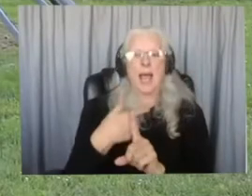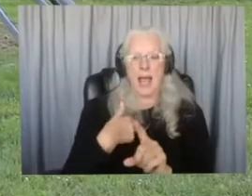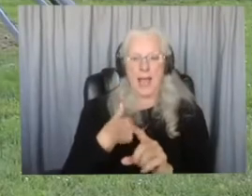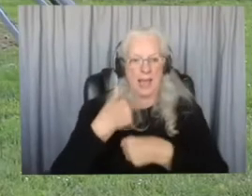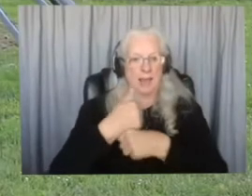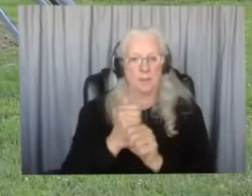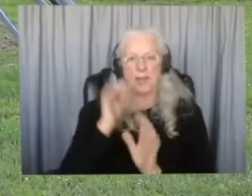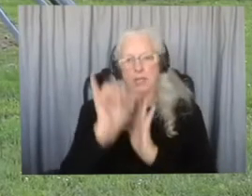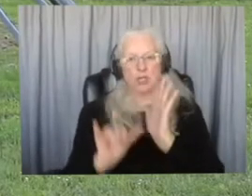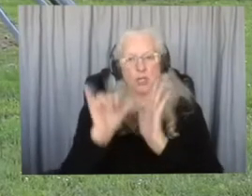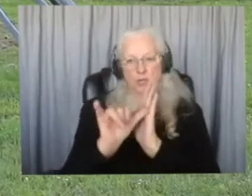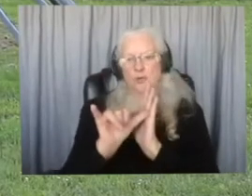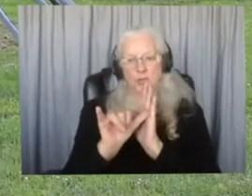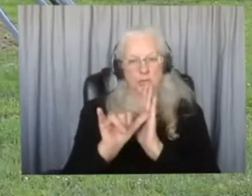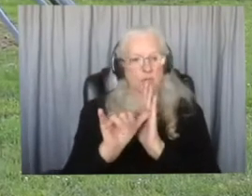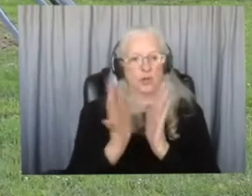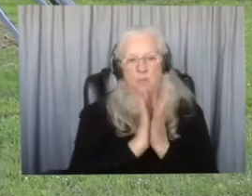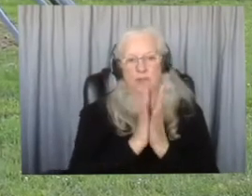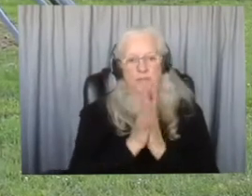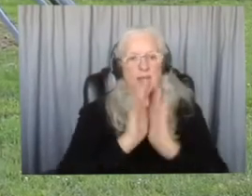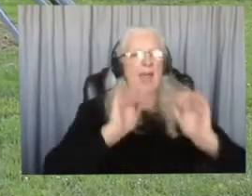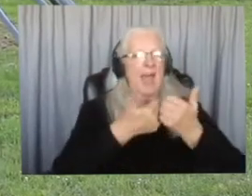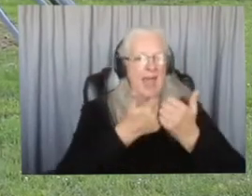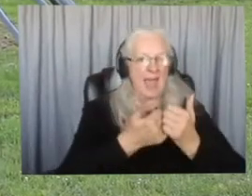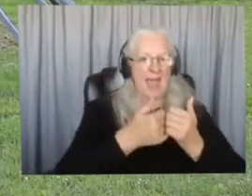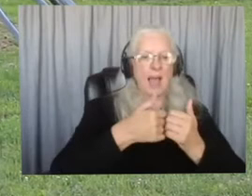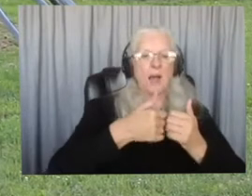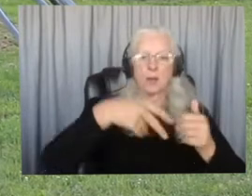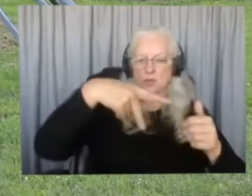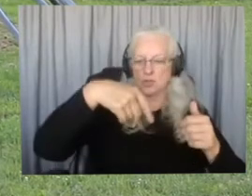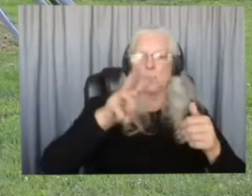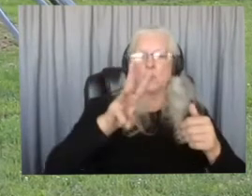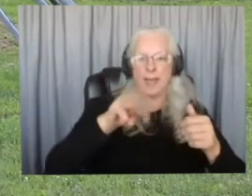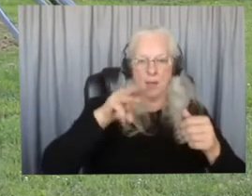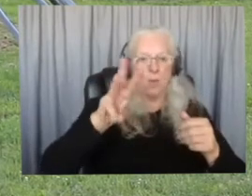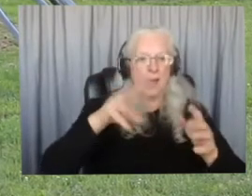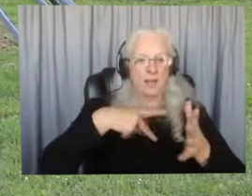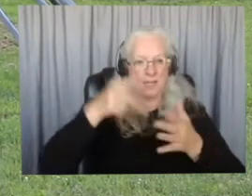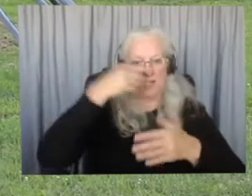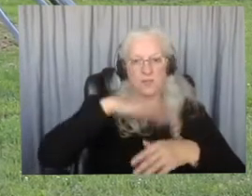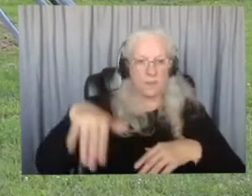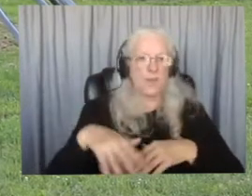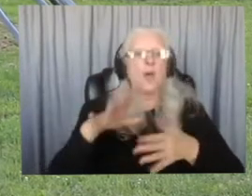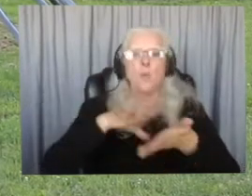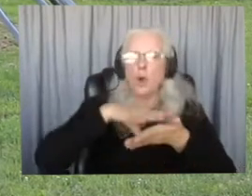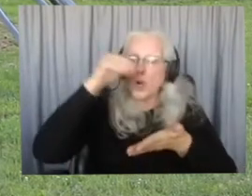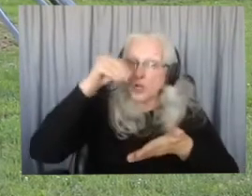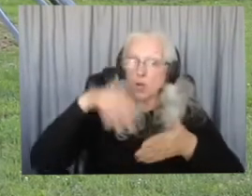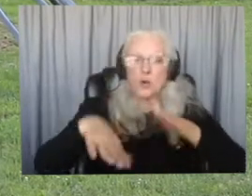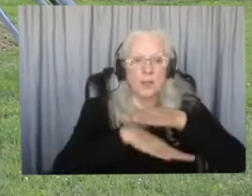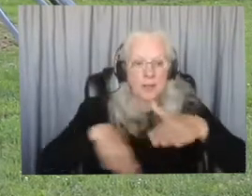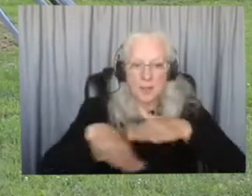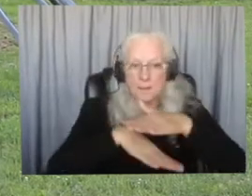How to powwow dance for kids. So let's learn the basic powwow dance step. Ambeoma. That means come